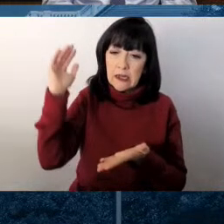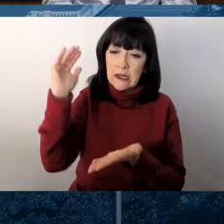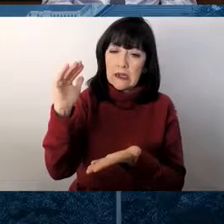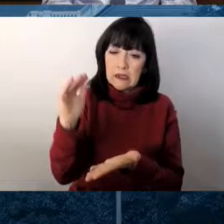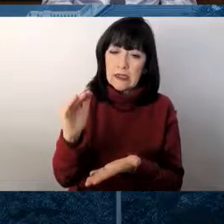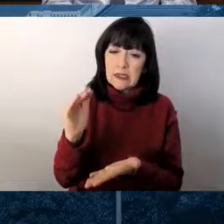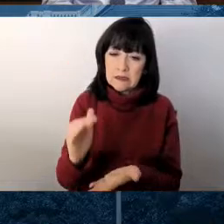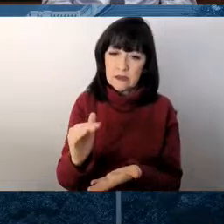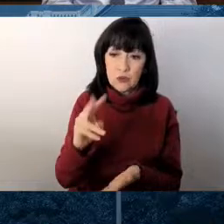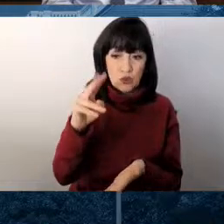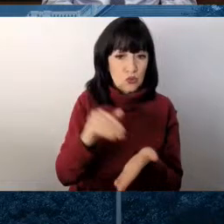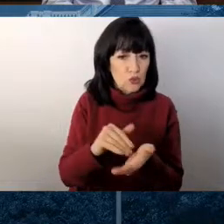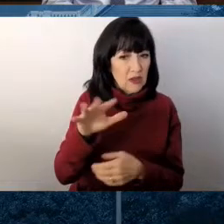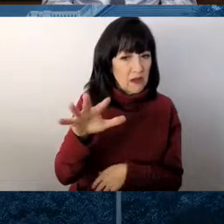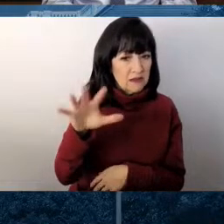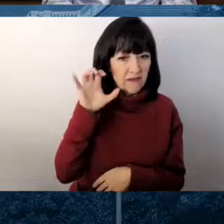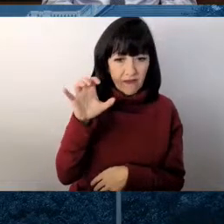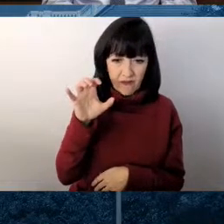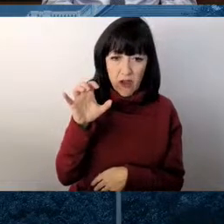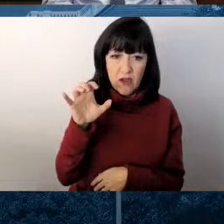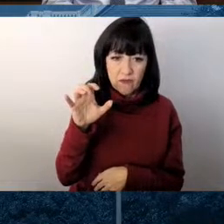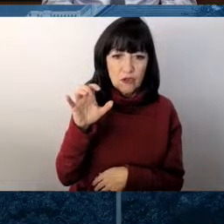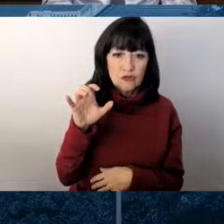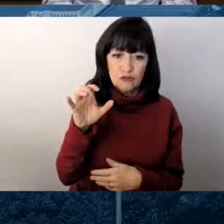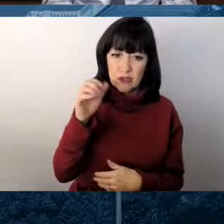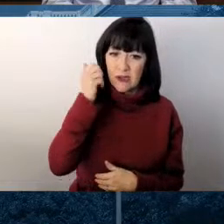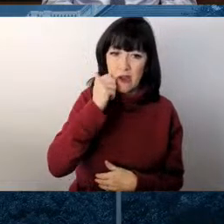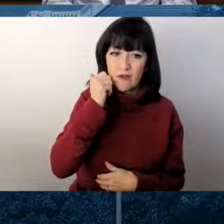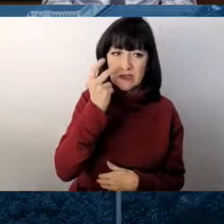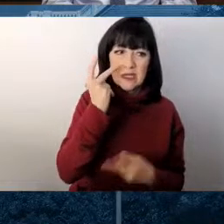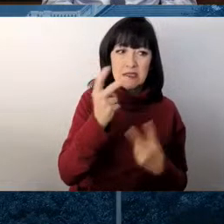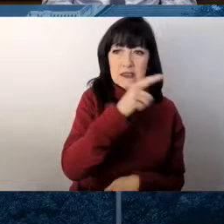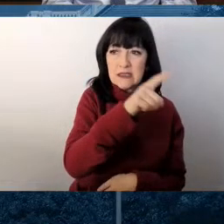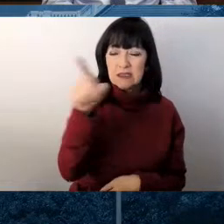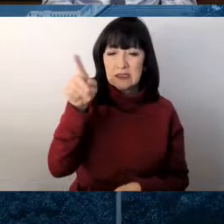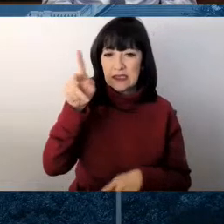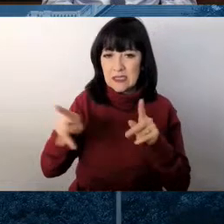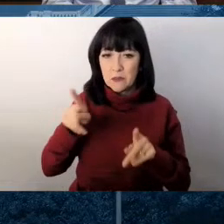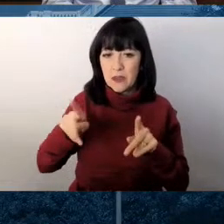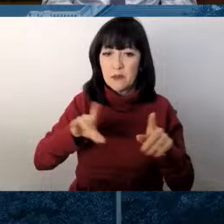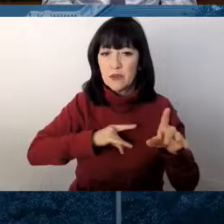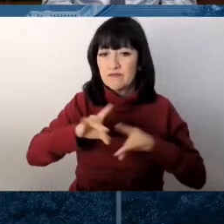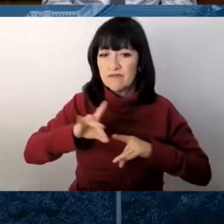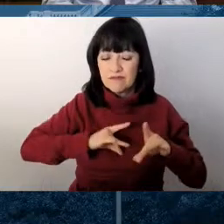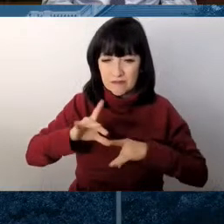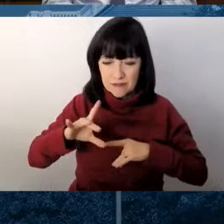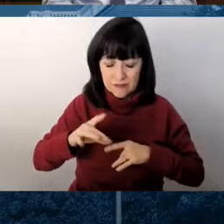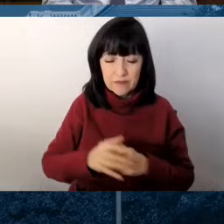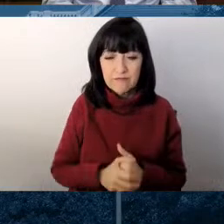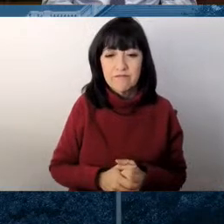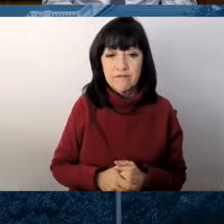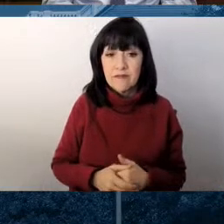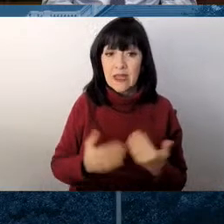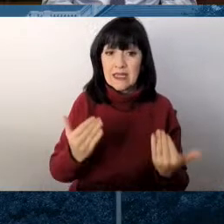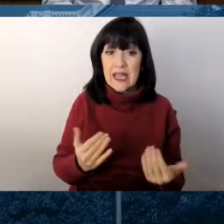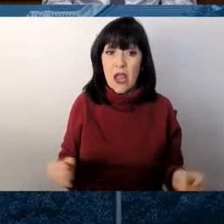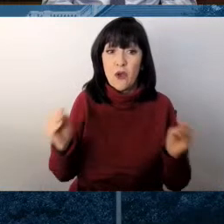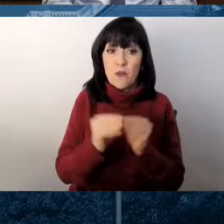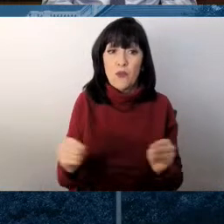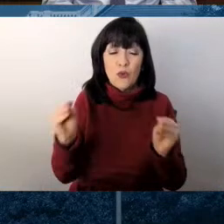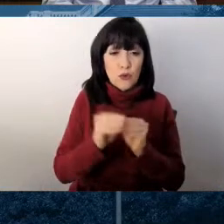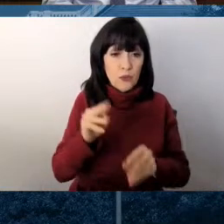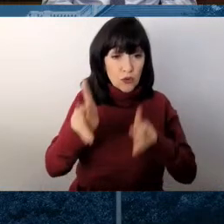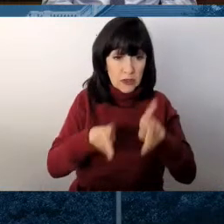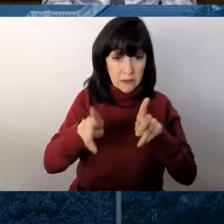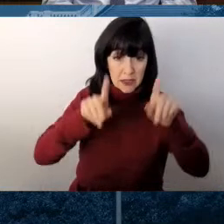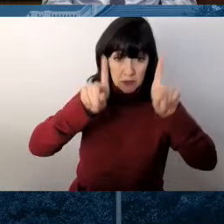2,500 a day. We're testing full out, AJ. AJ is going to give us an update on that. Over 60,000 a